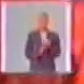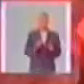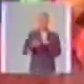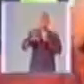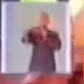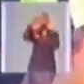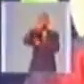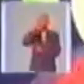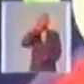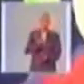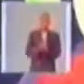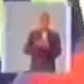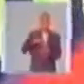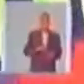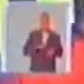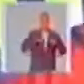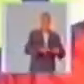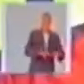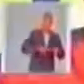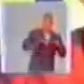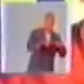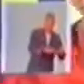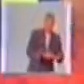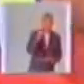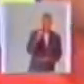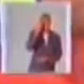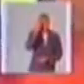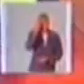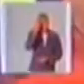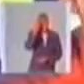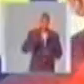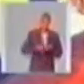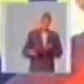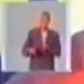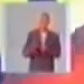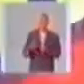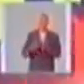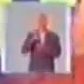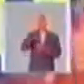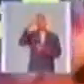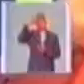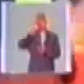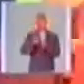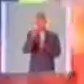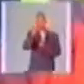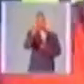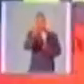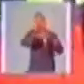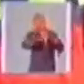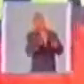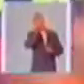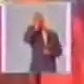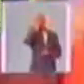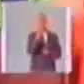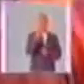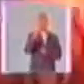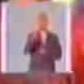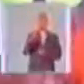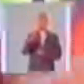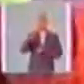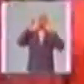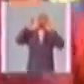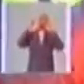cost deku. Nemum, and son of me corneno, Maminka house. Obiara will preach his sec. Malachi